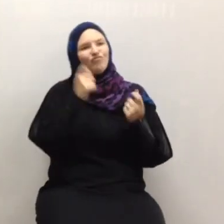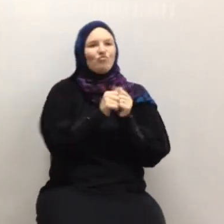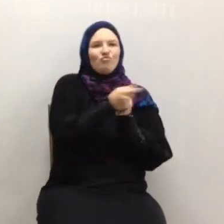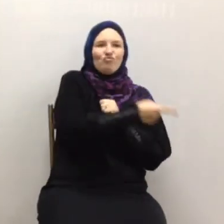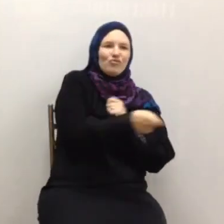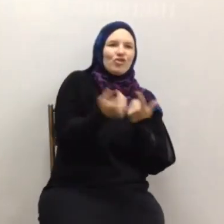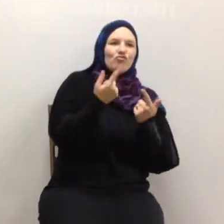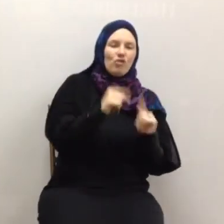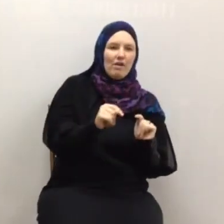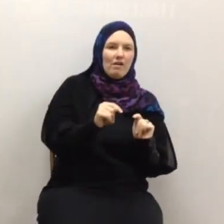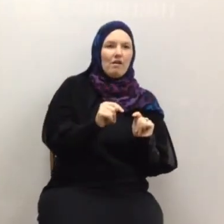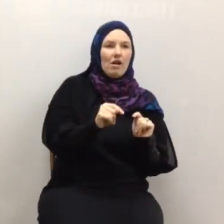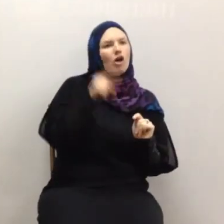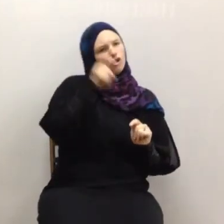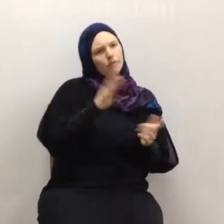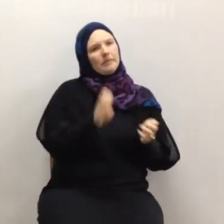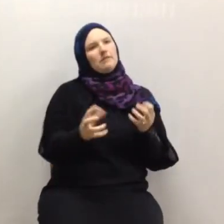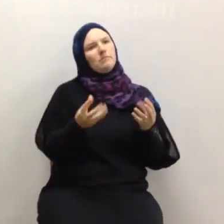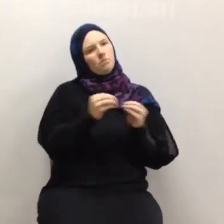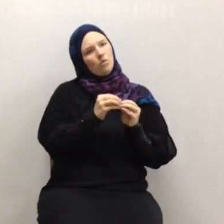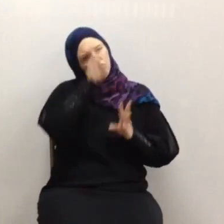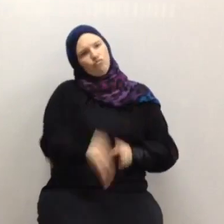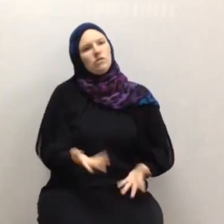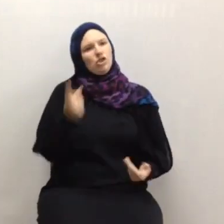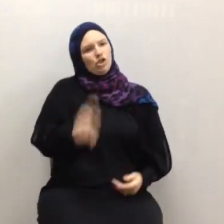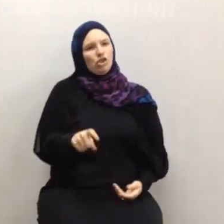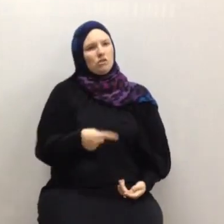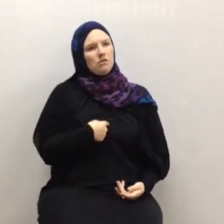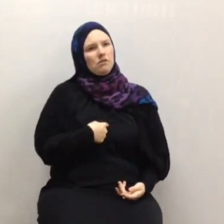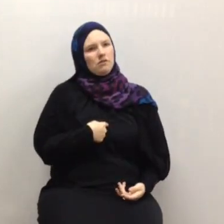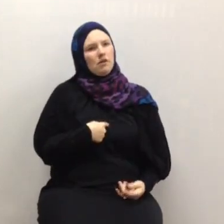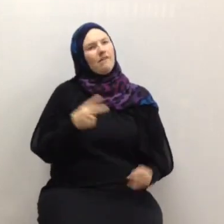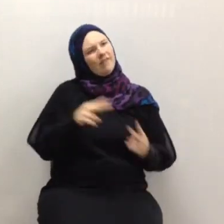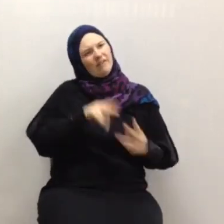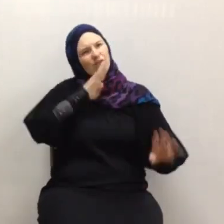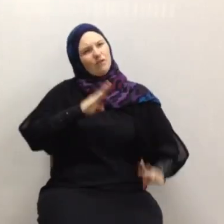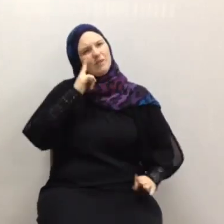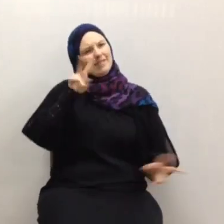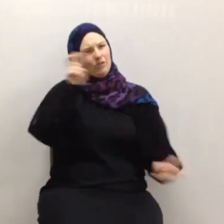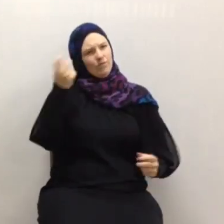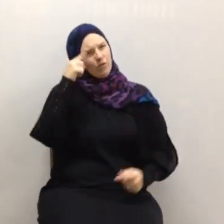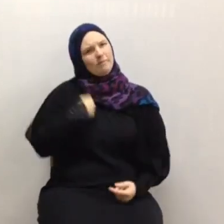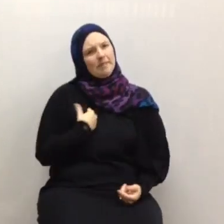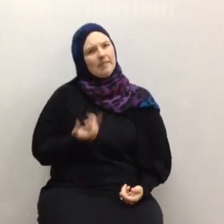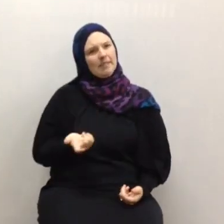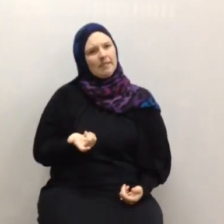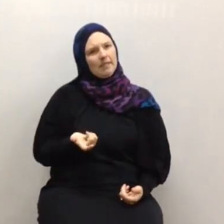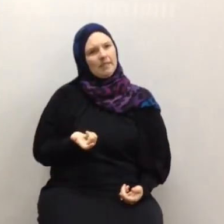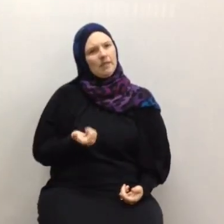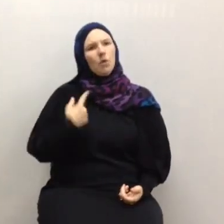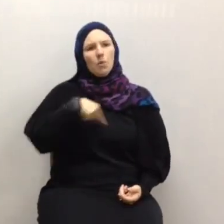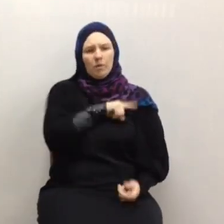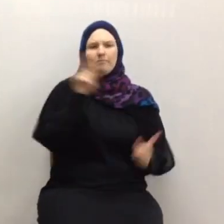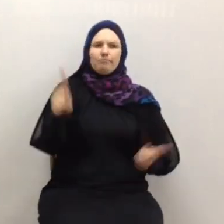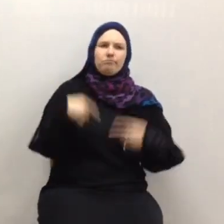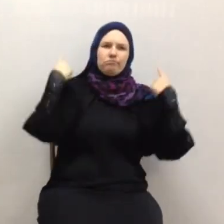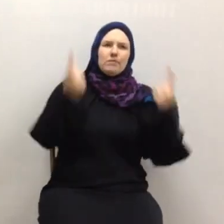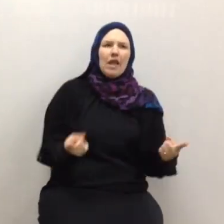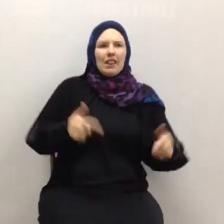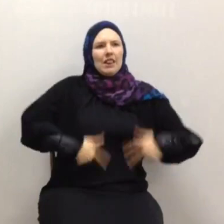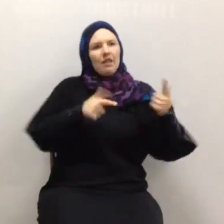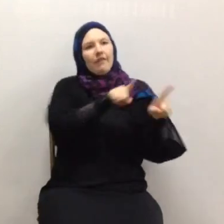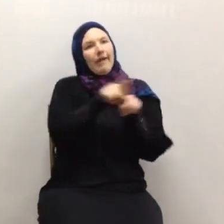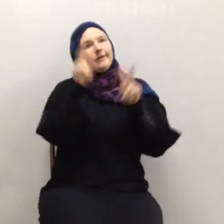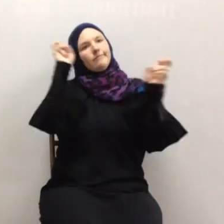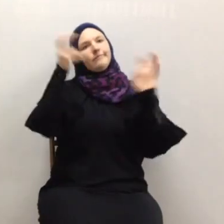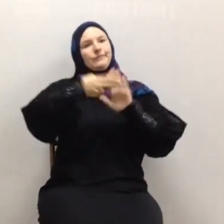very frustrating issue that we have been living as Muslims, according to our claim,